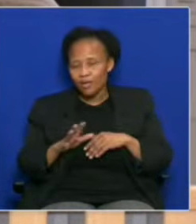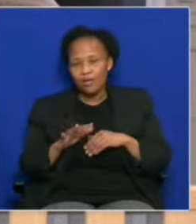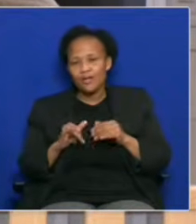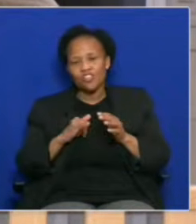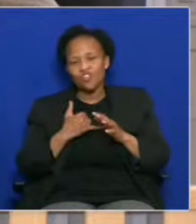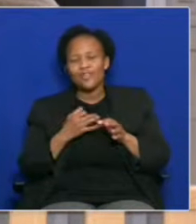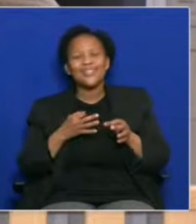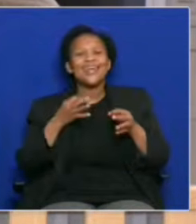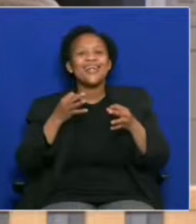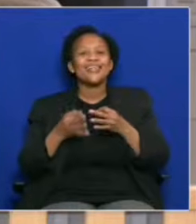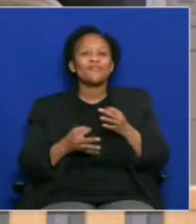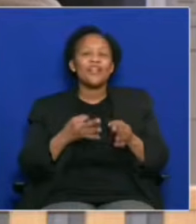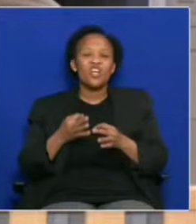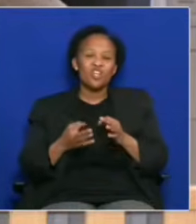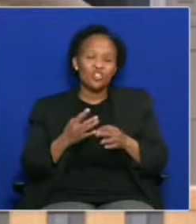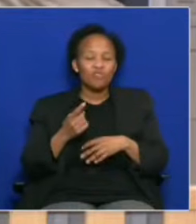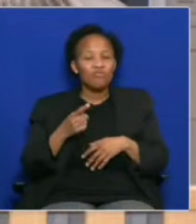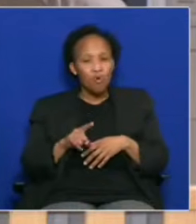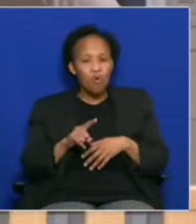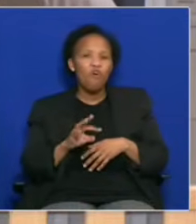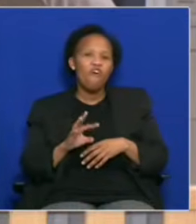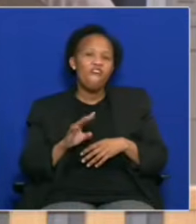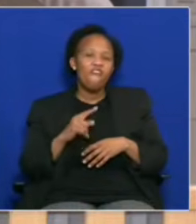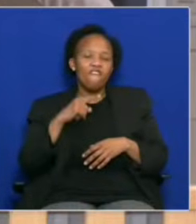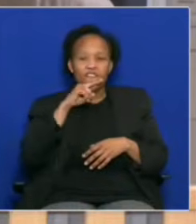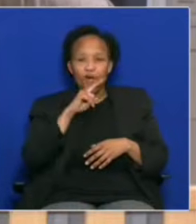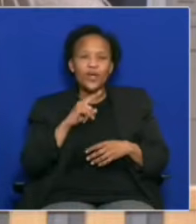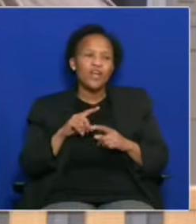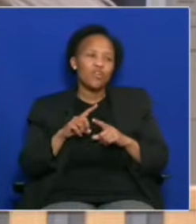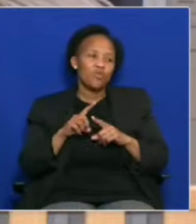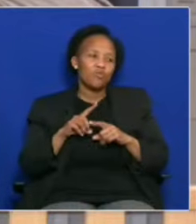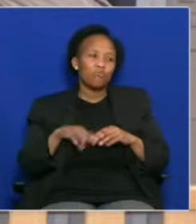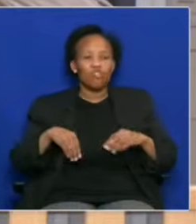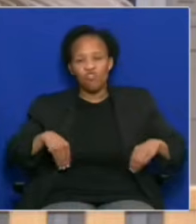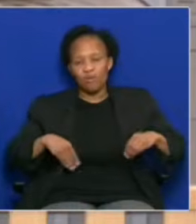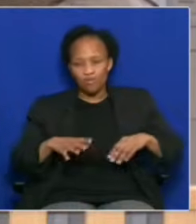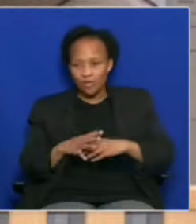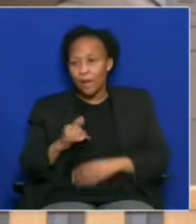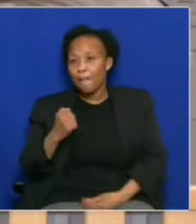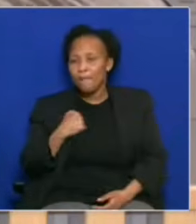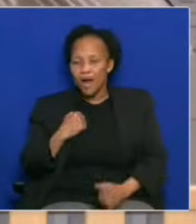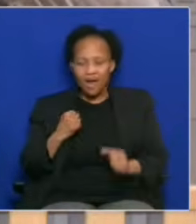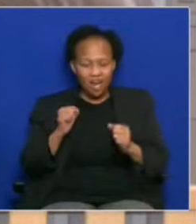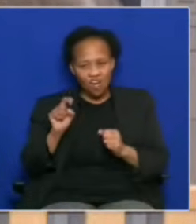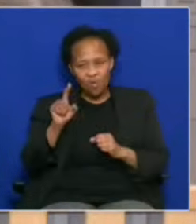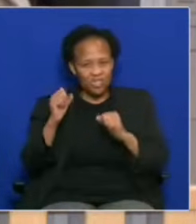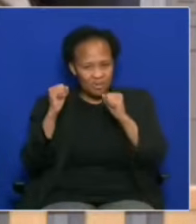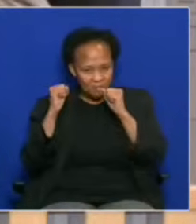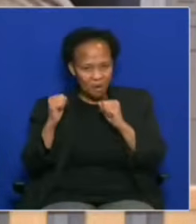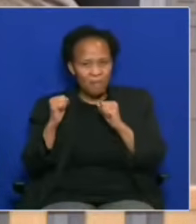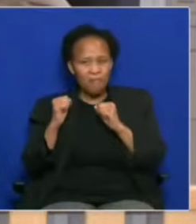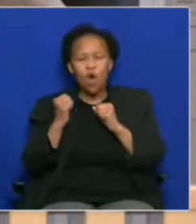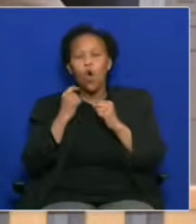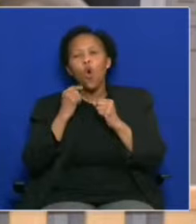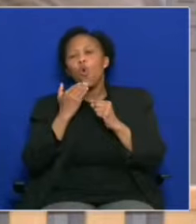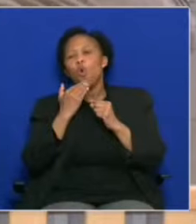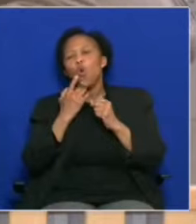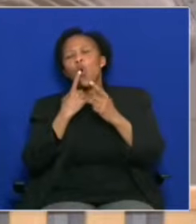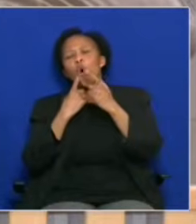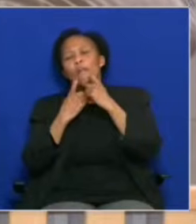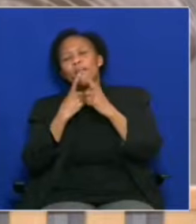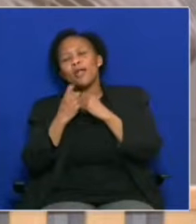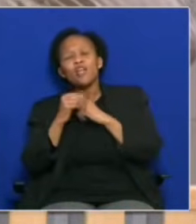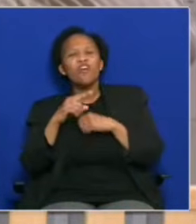fraud and corruption. So my question remains, who made a complaint of fraud and corruption? Who came to IDEC